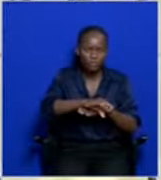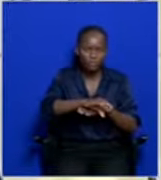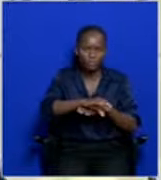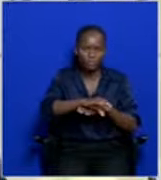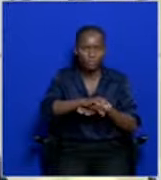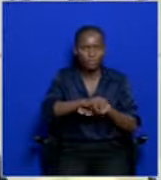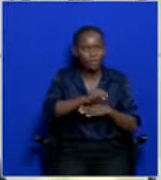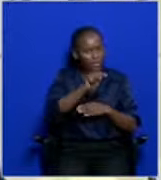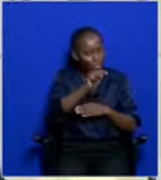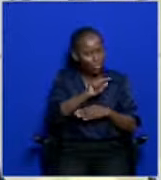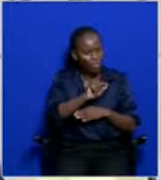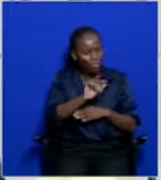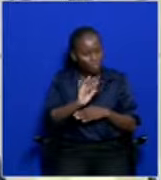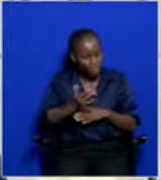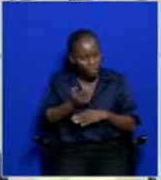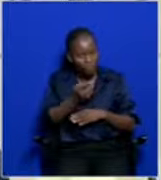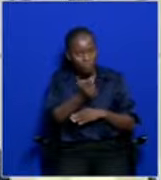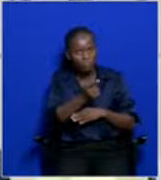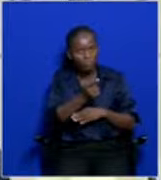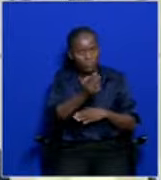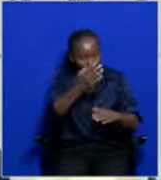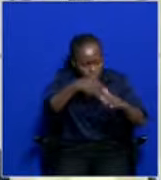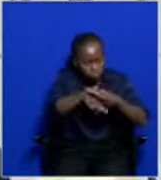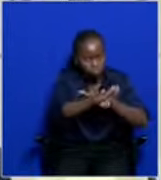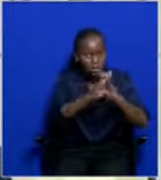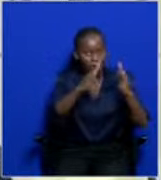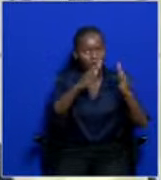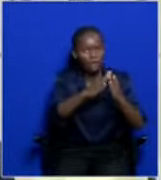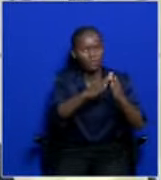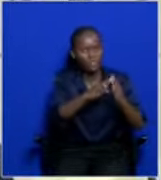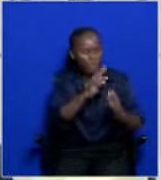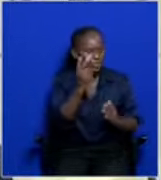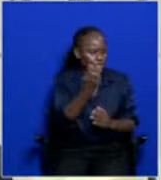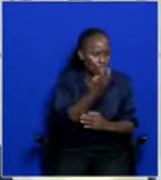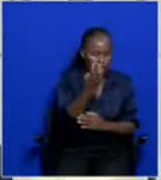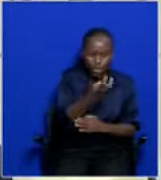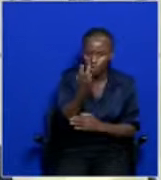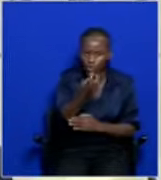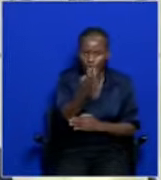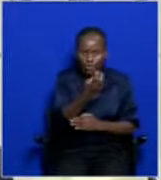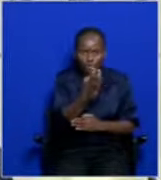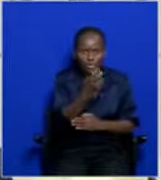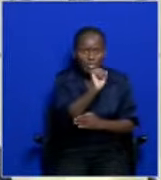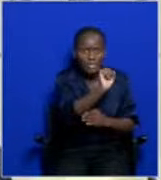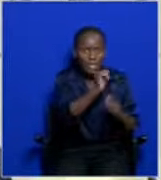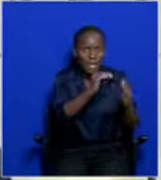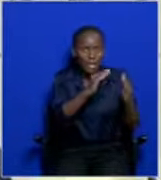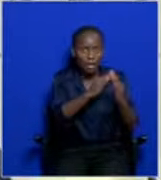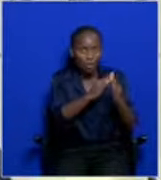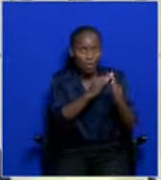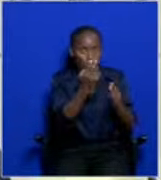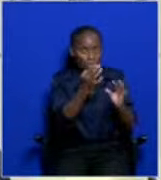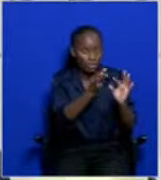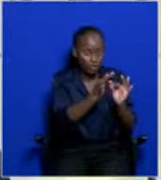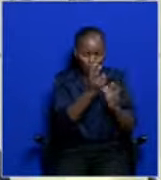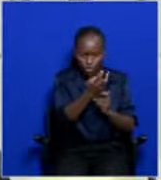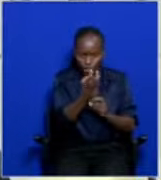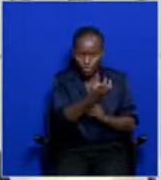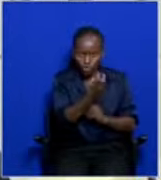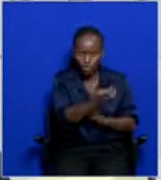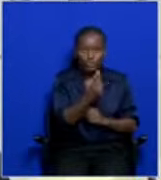residence without a warrant. The complainant alleges that these actions were unlawful, including the